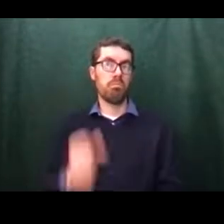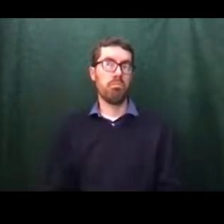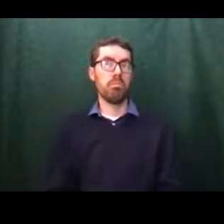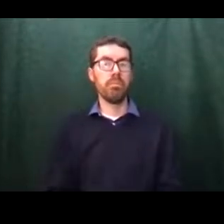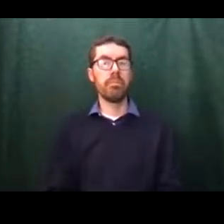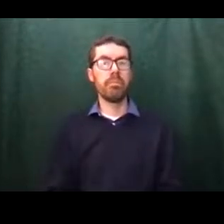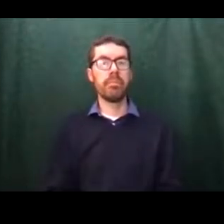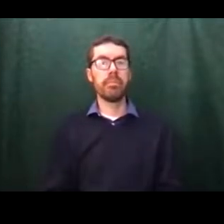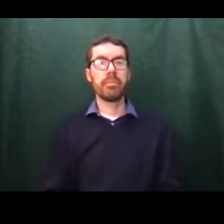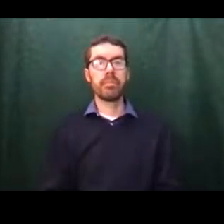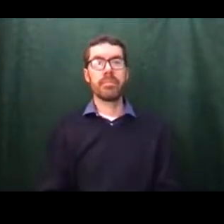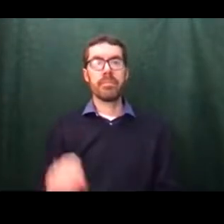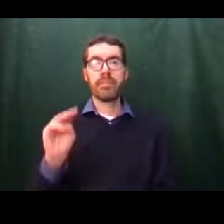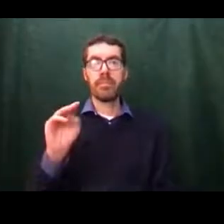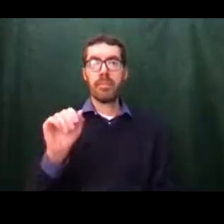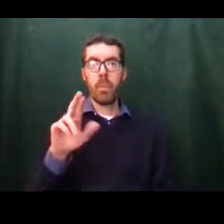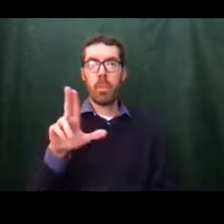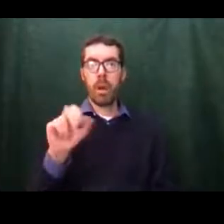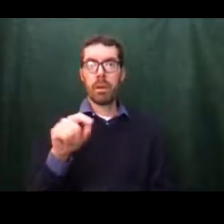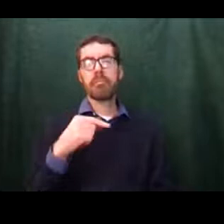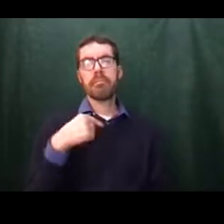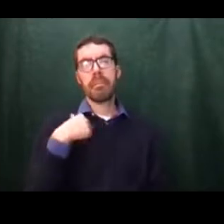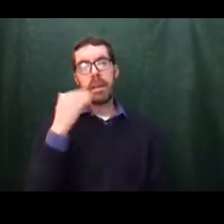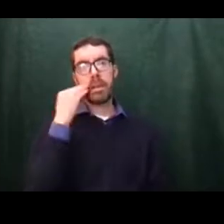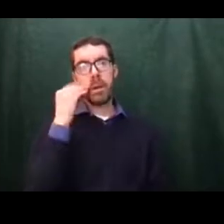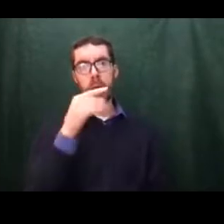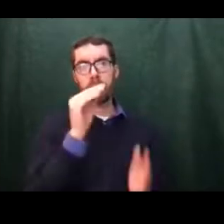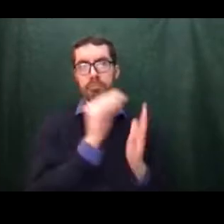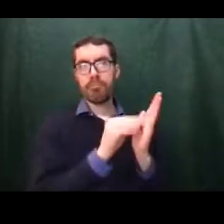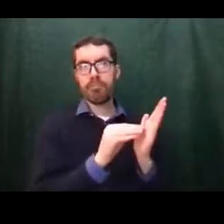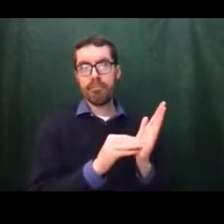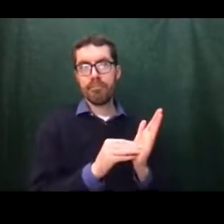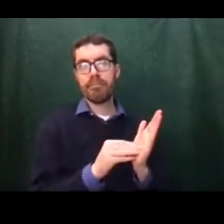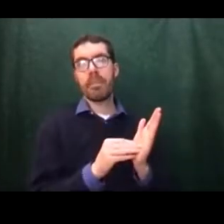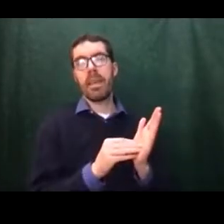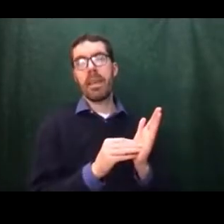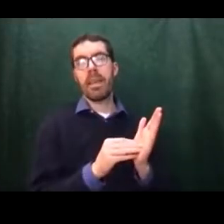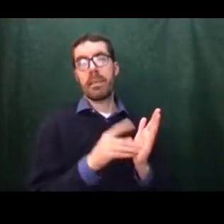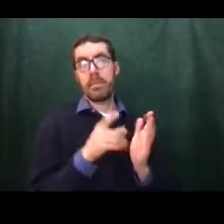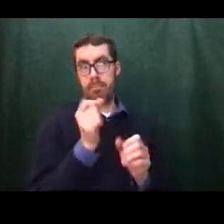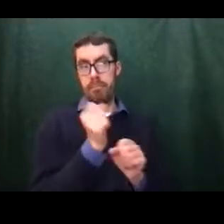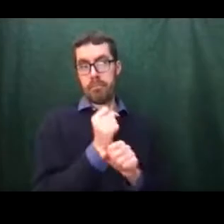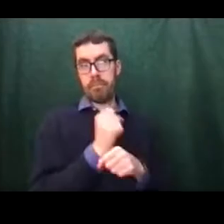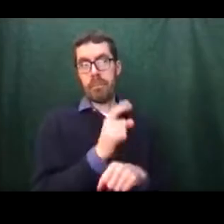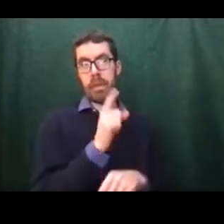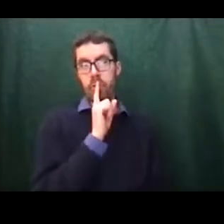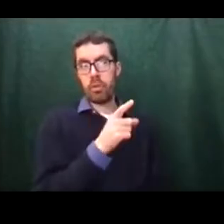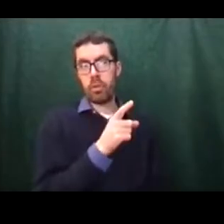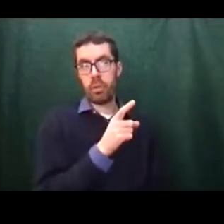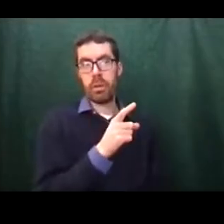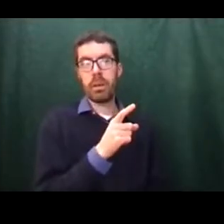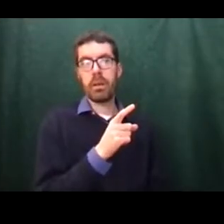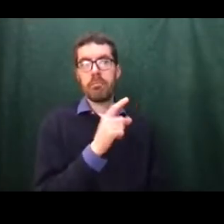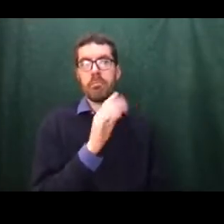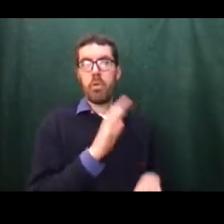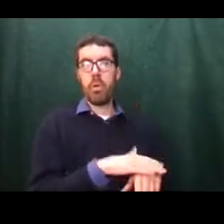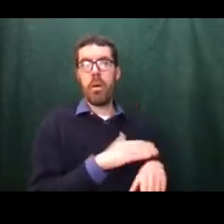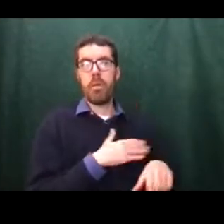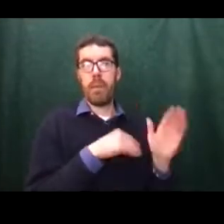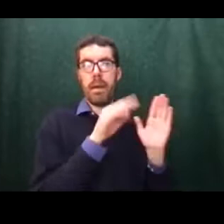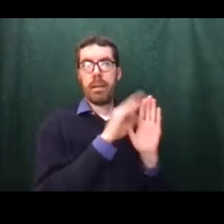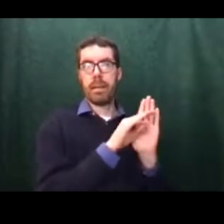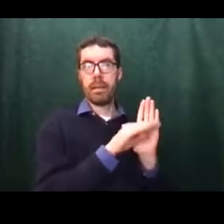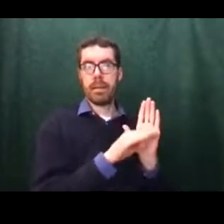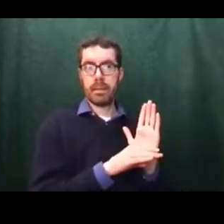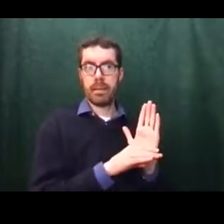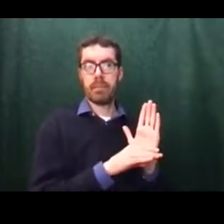Marcus, I know you're taking notes. Would you thank you. Would you make sure that that's on my list of things